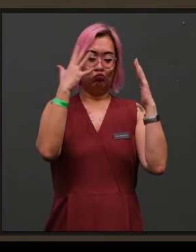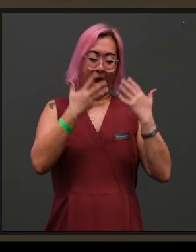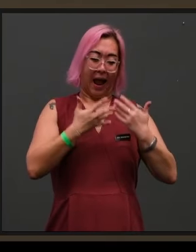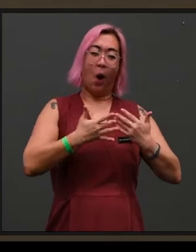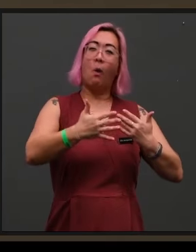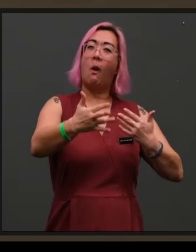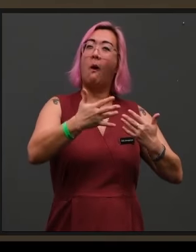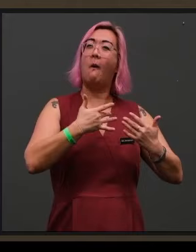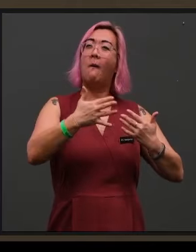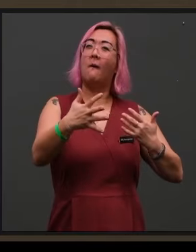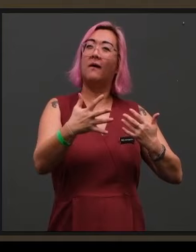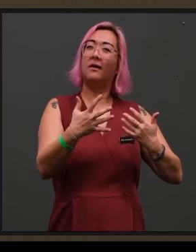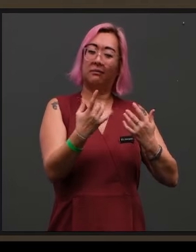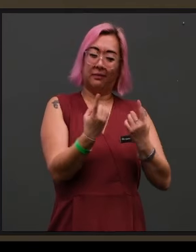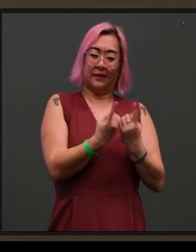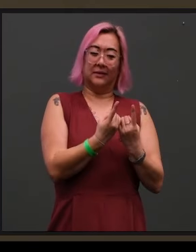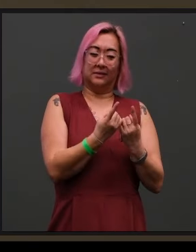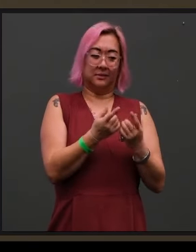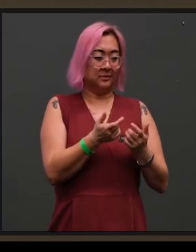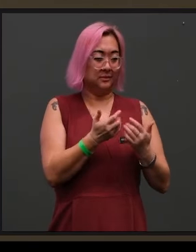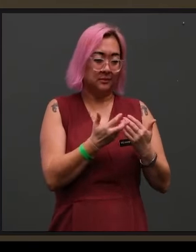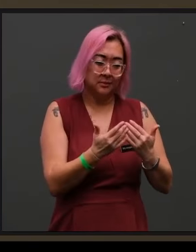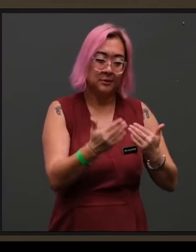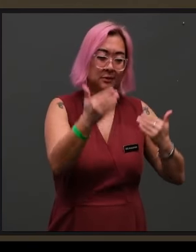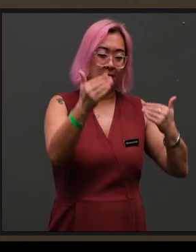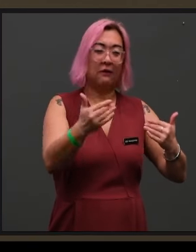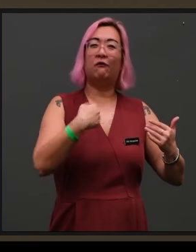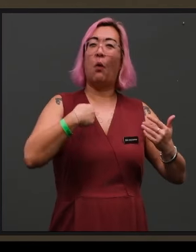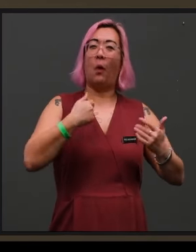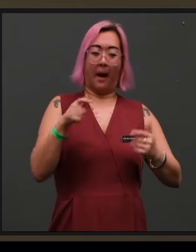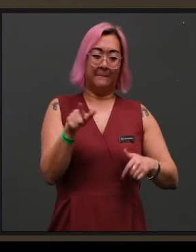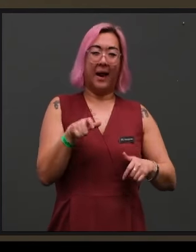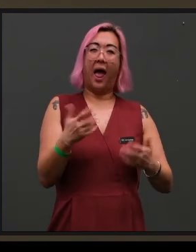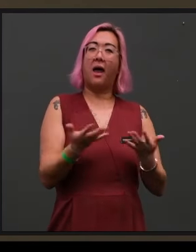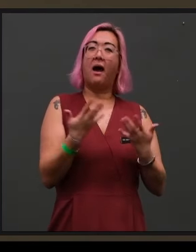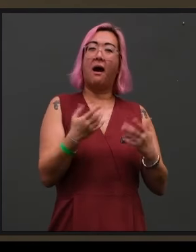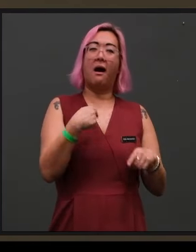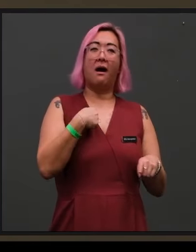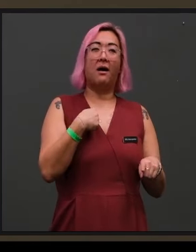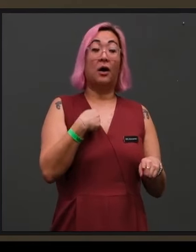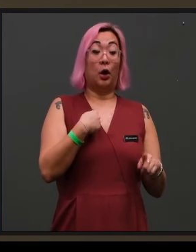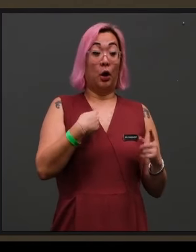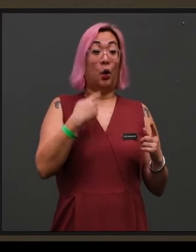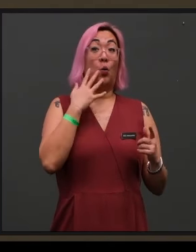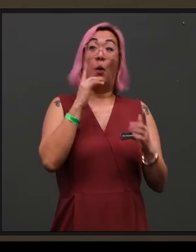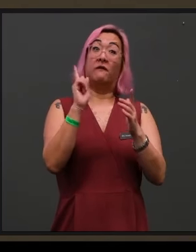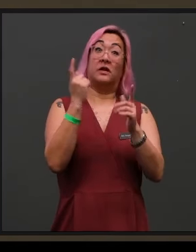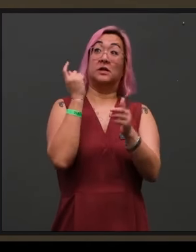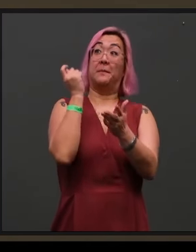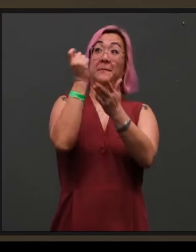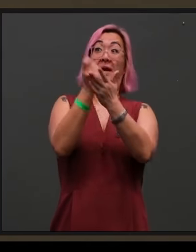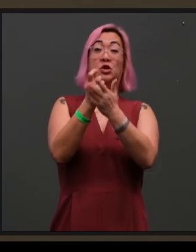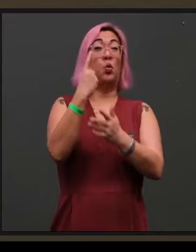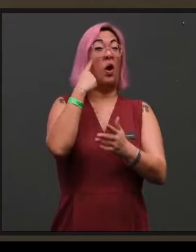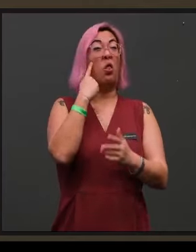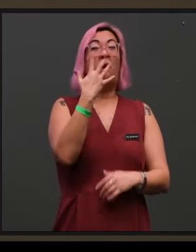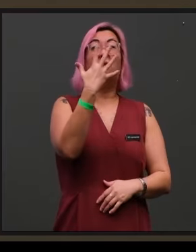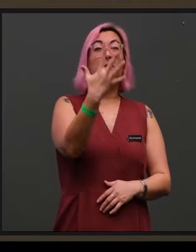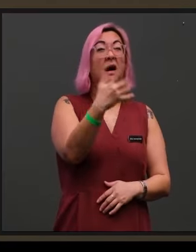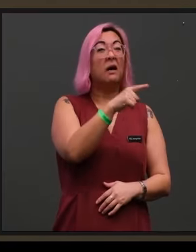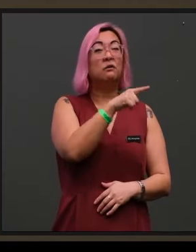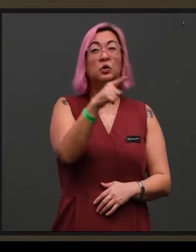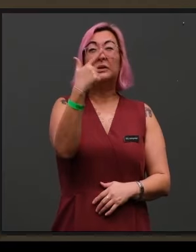for a player. Like, I think when we pitched the game, we thought it'd be 5 to 7 hours long, and it ended up being like twice